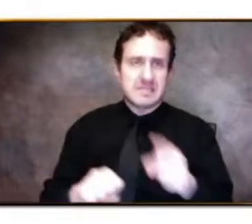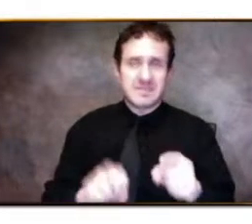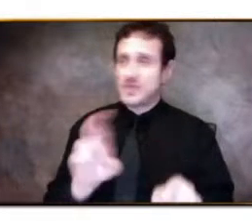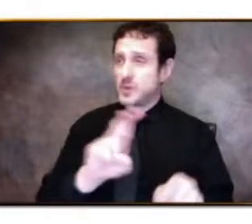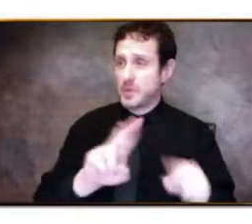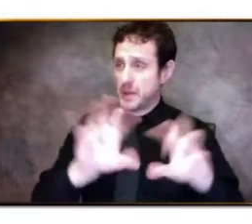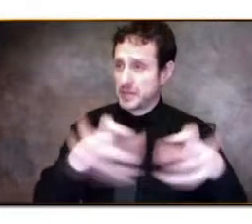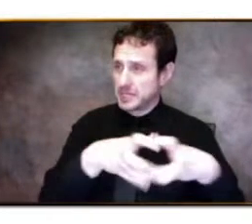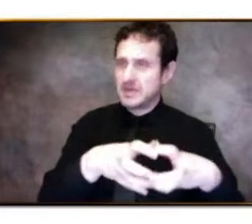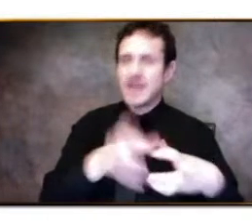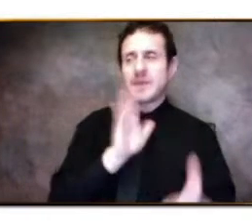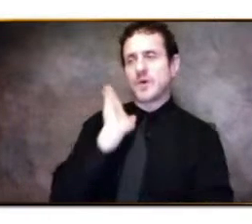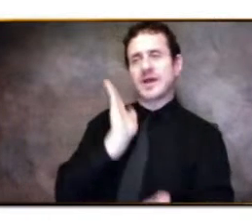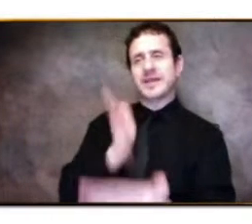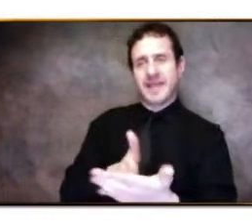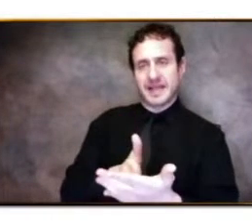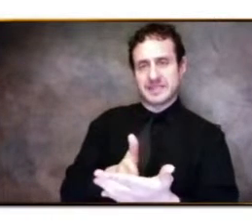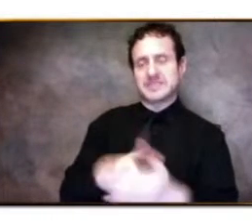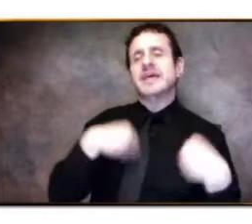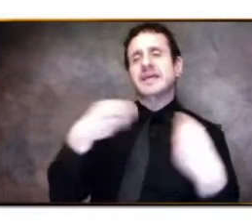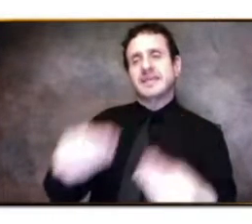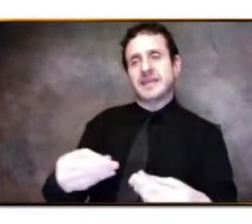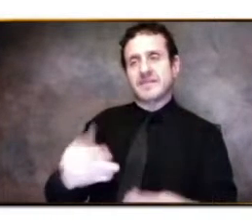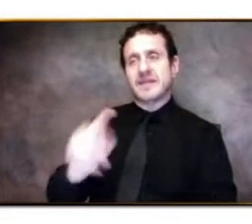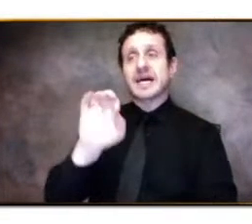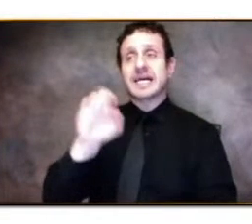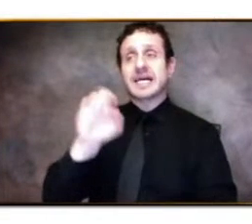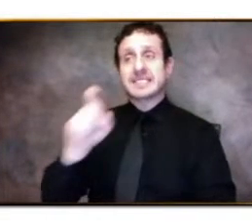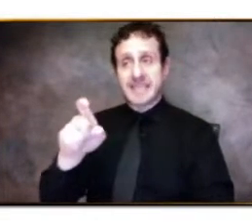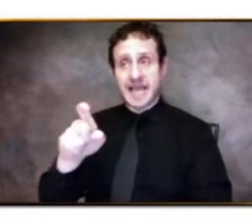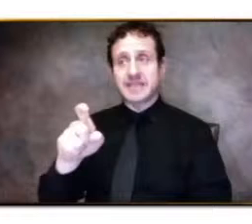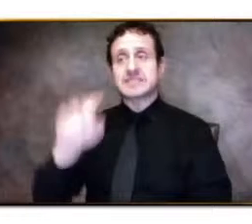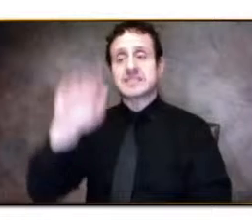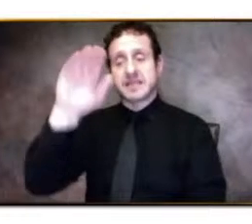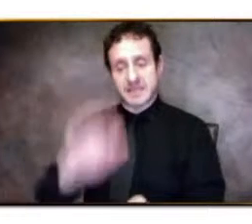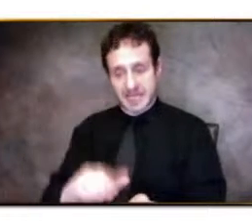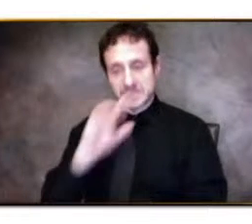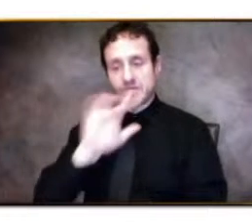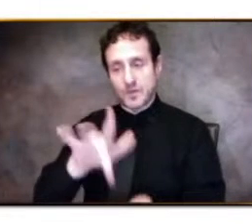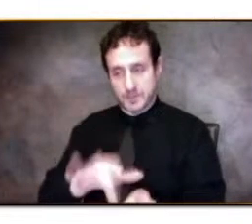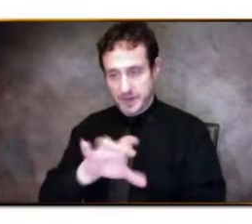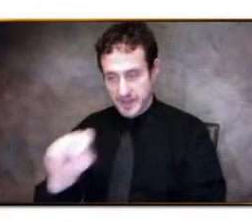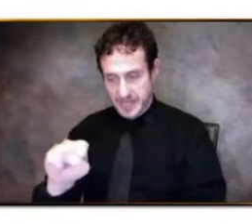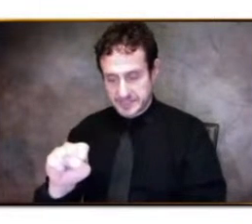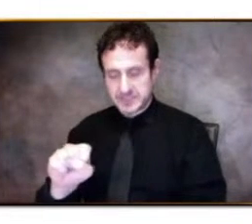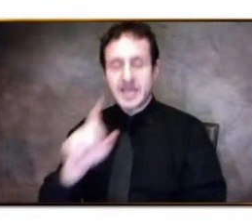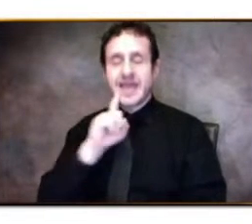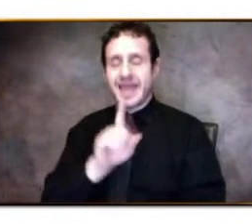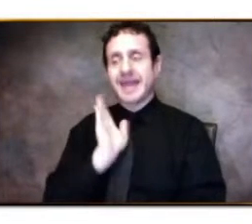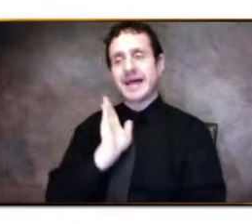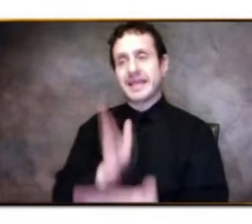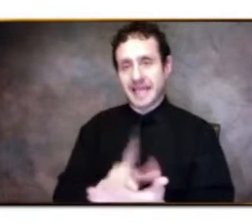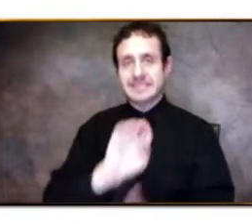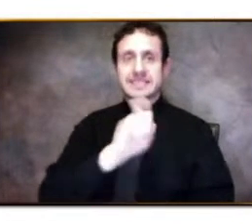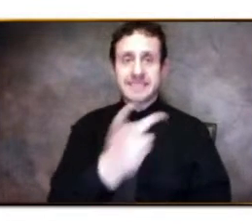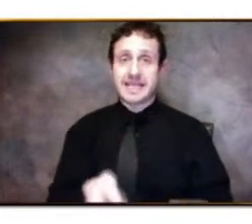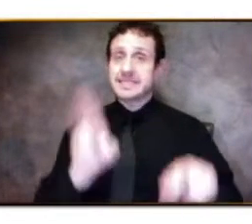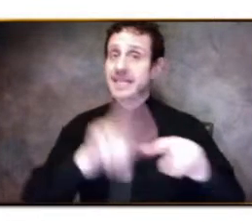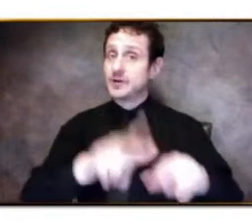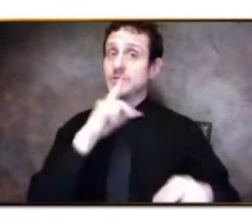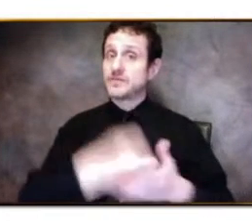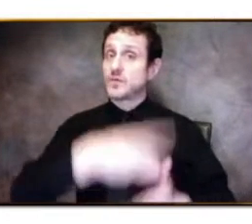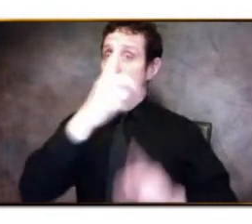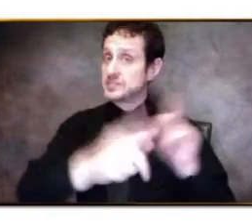that opposed giving a tax break to the middle class and those striving to get there, and opposed taxing the wealthiest people in our